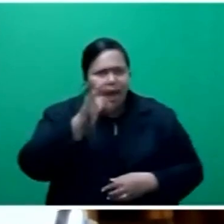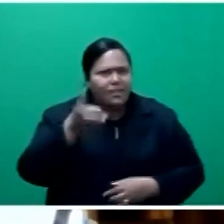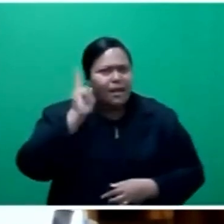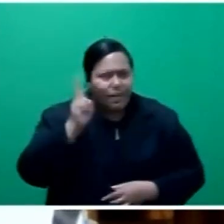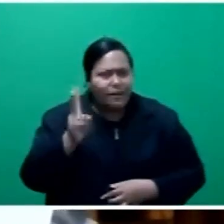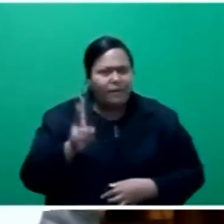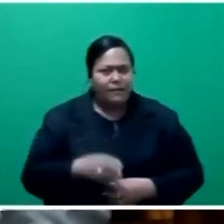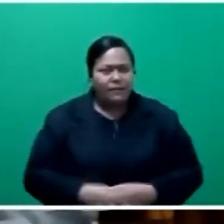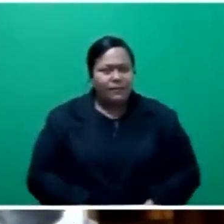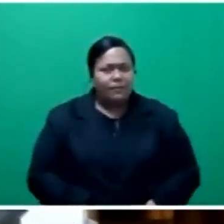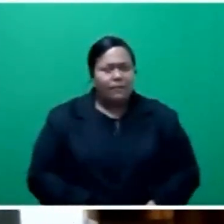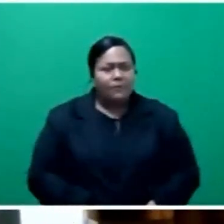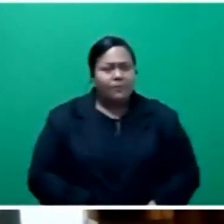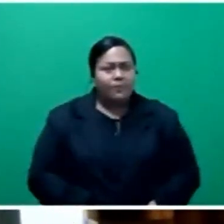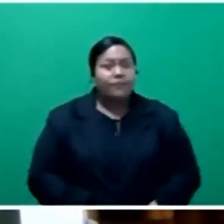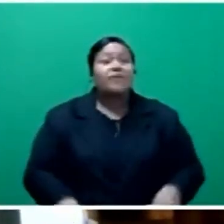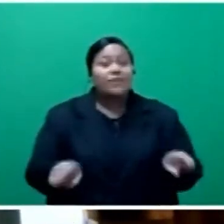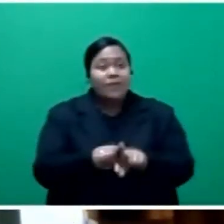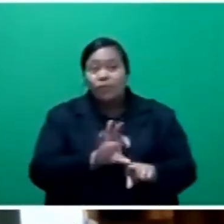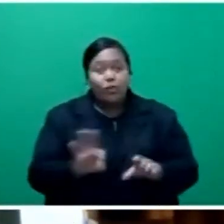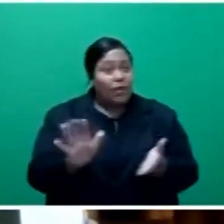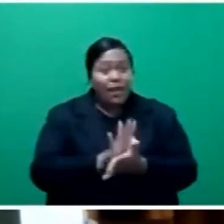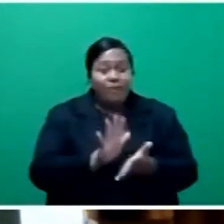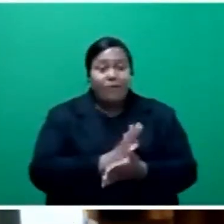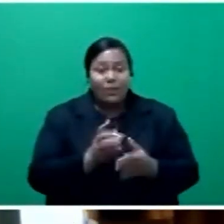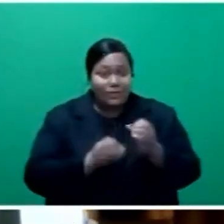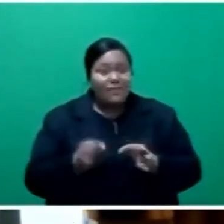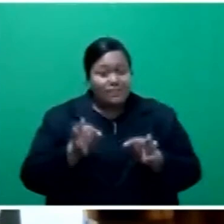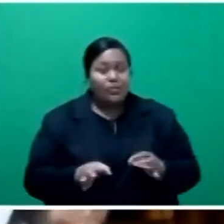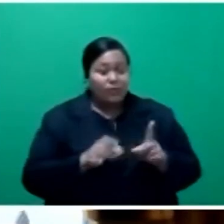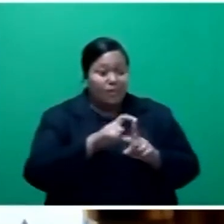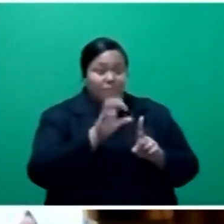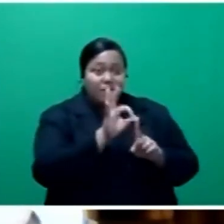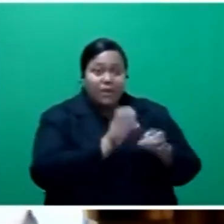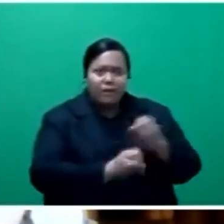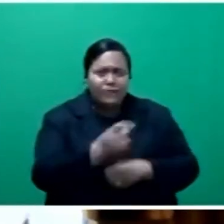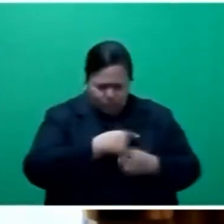Speaker, sir. The same if you're not happy with the decision of the DPP's office, we can appeal it.